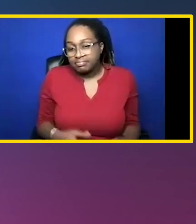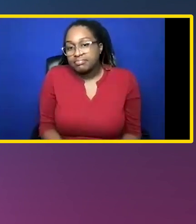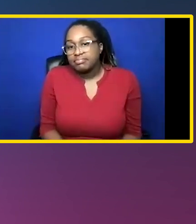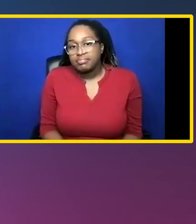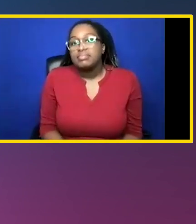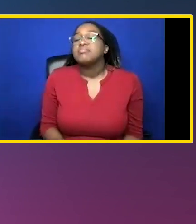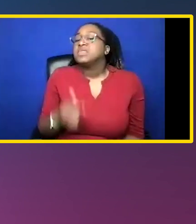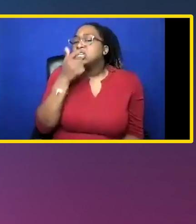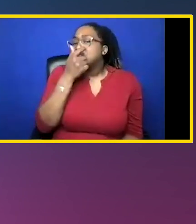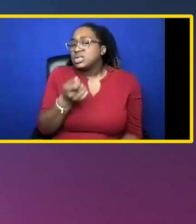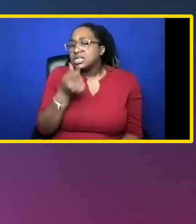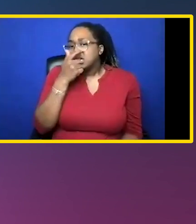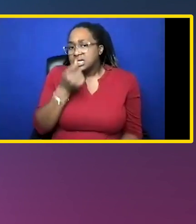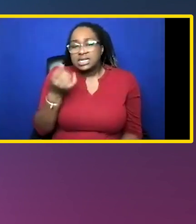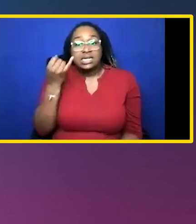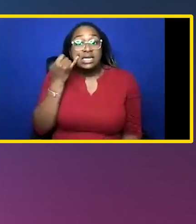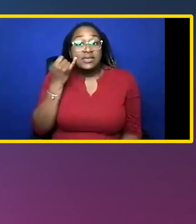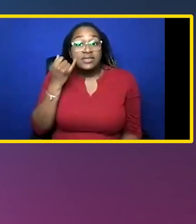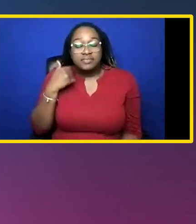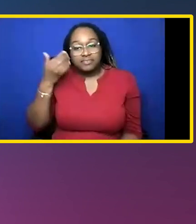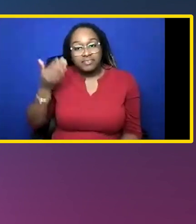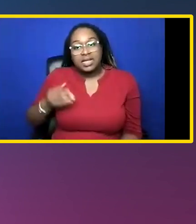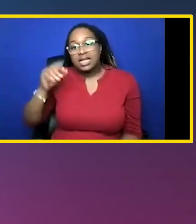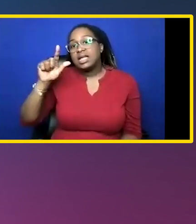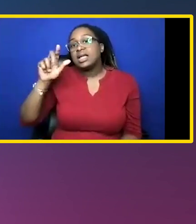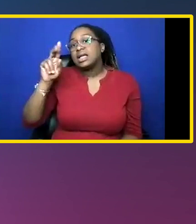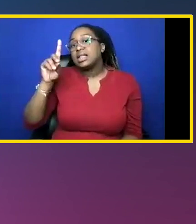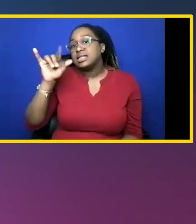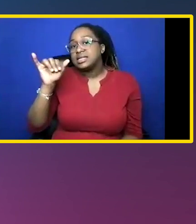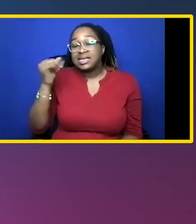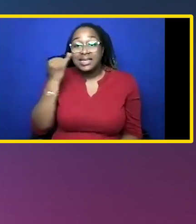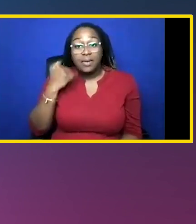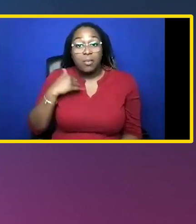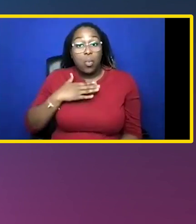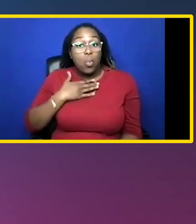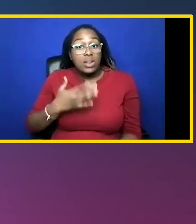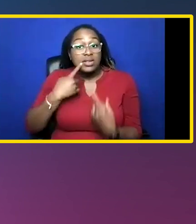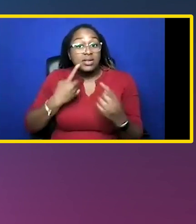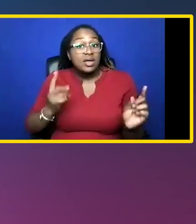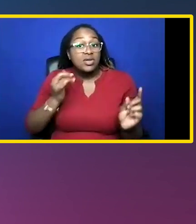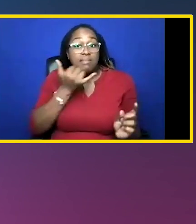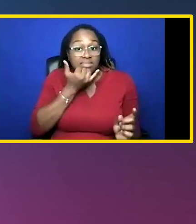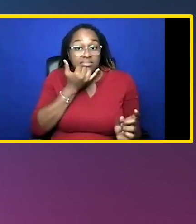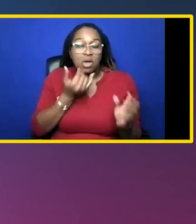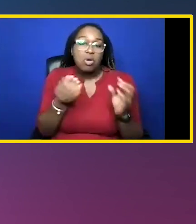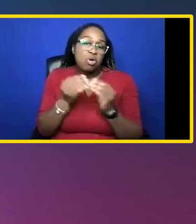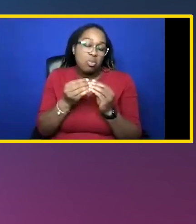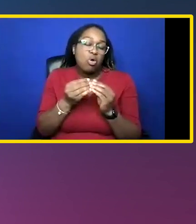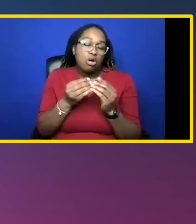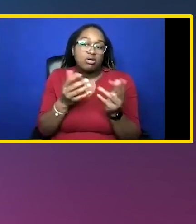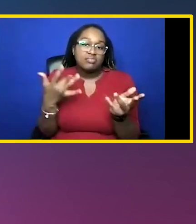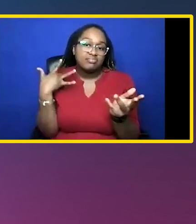Yeah, that's interesting. If I'm willing, this is Lindsey, if I'm willing to say I messed up, I'm more